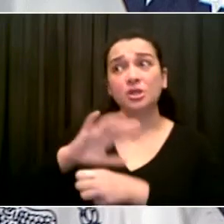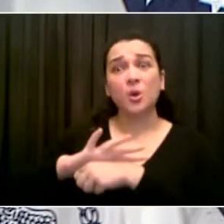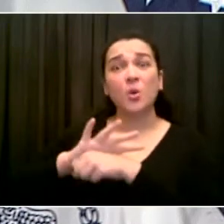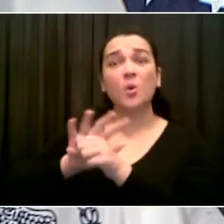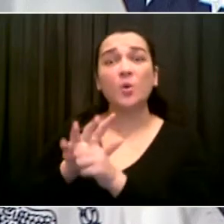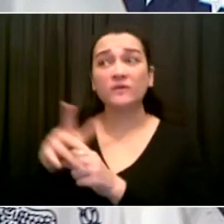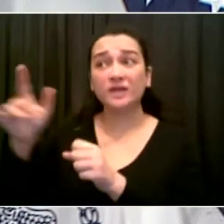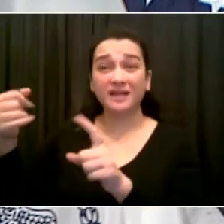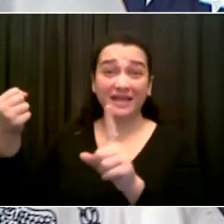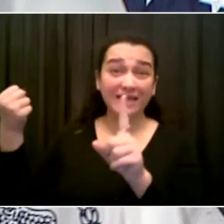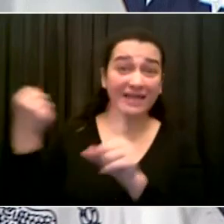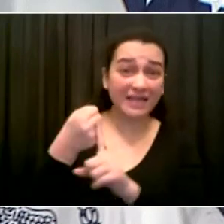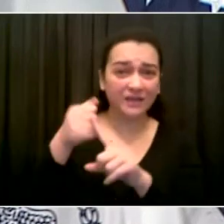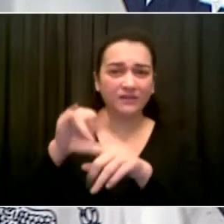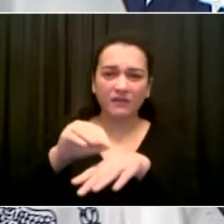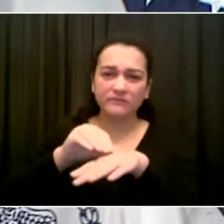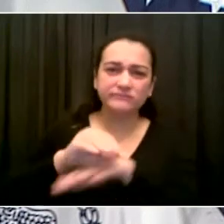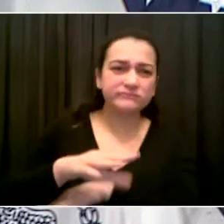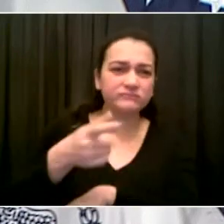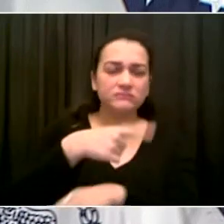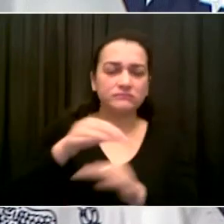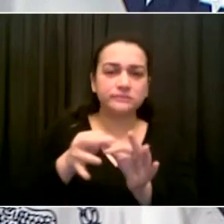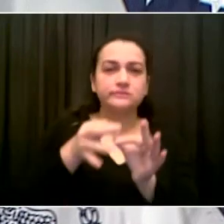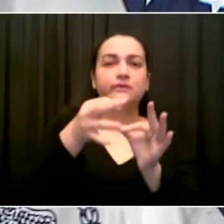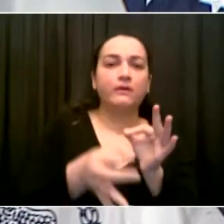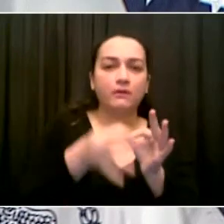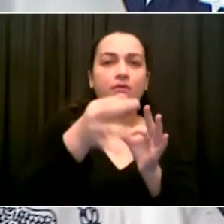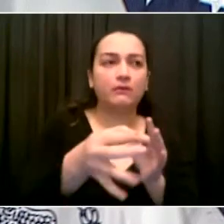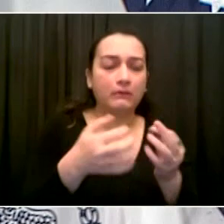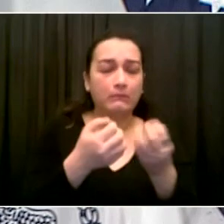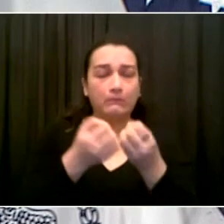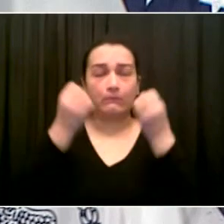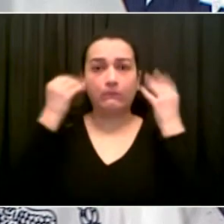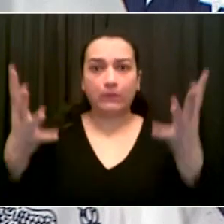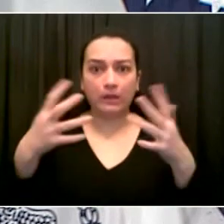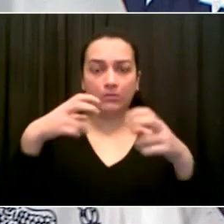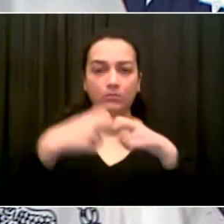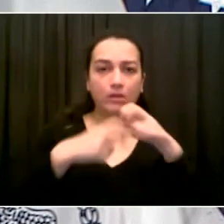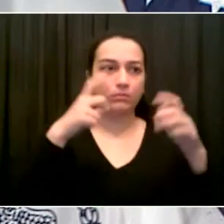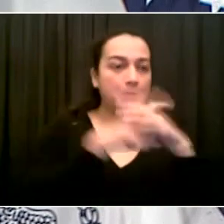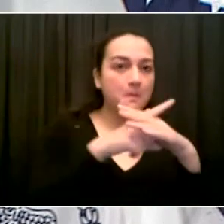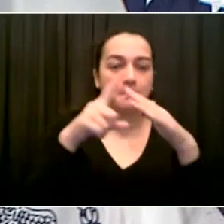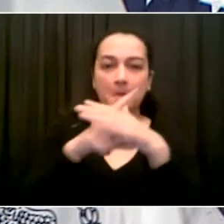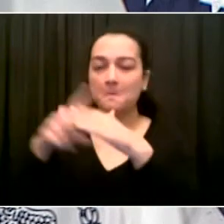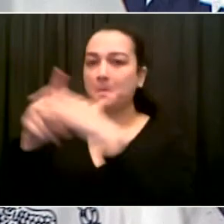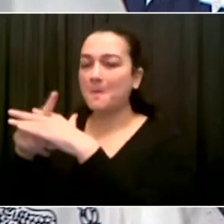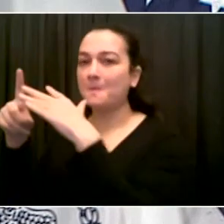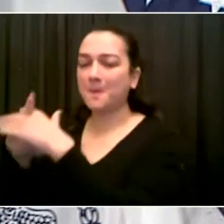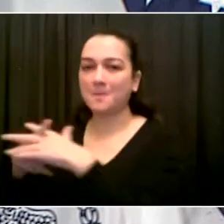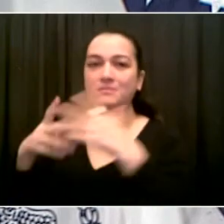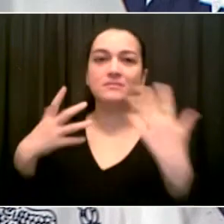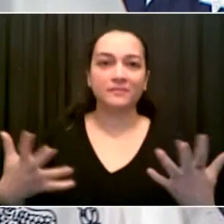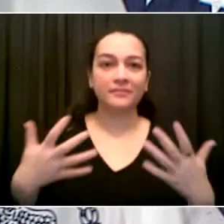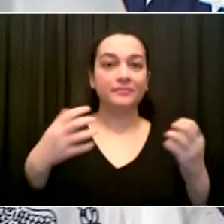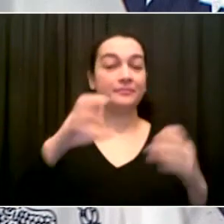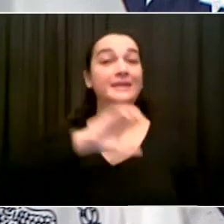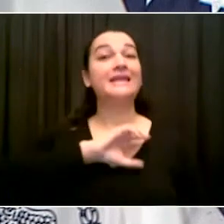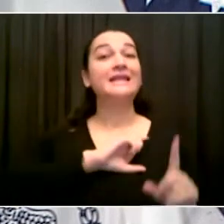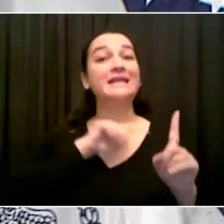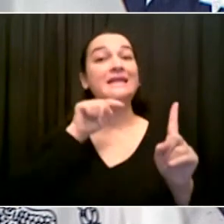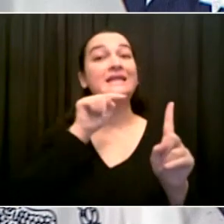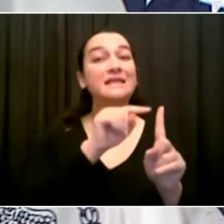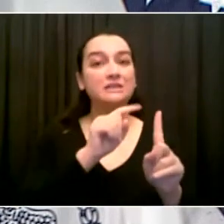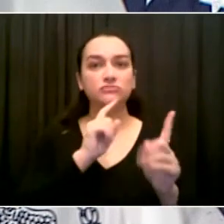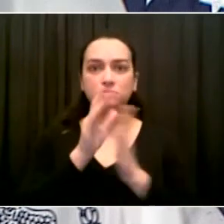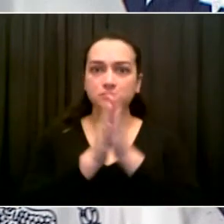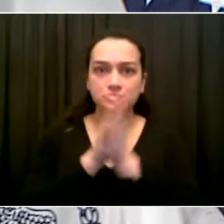century. So of course, we condemn all violence, but the best way to address violence is by getting guns